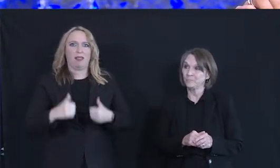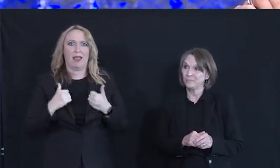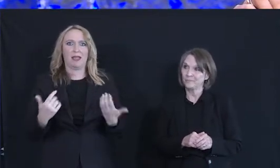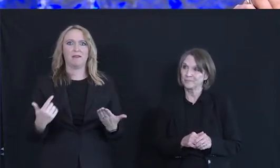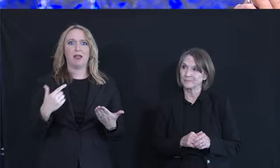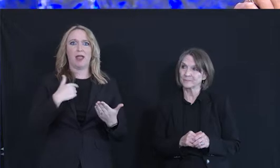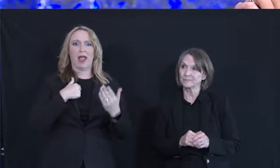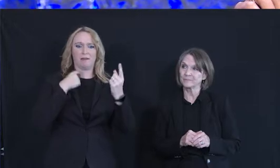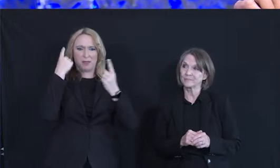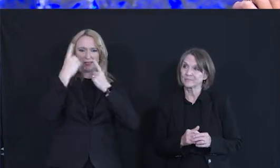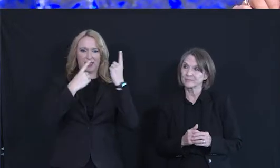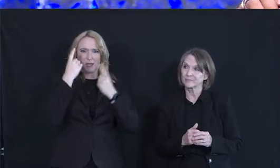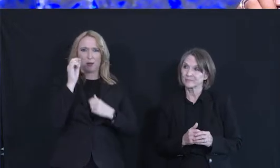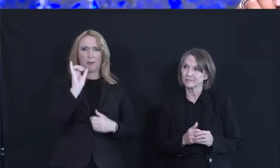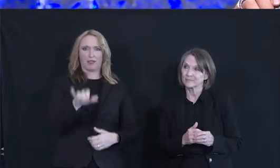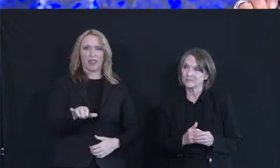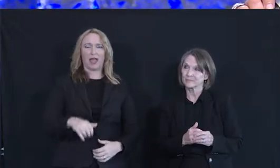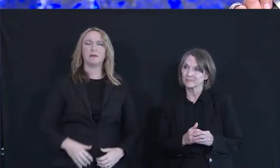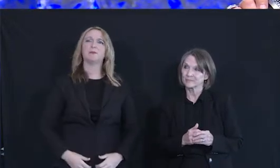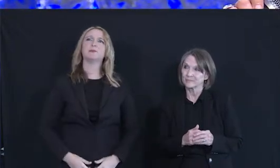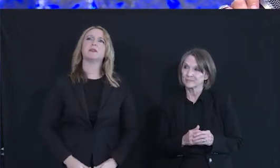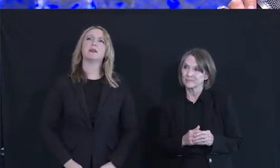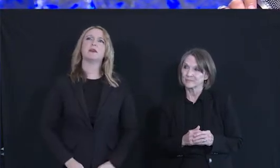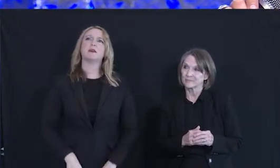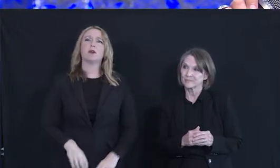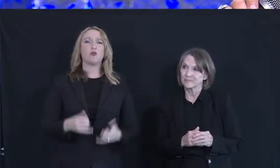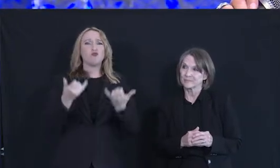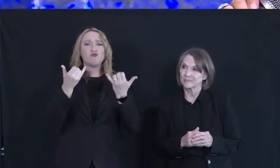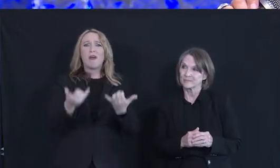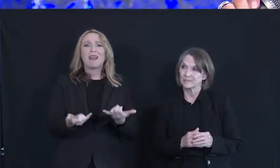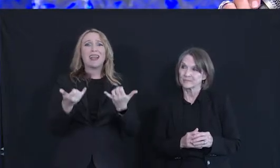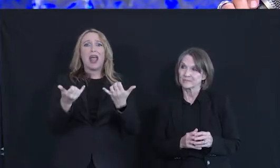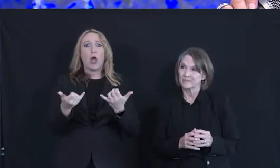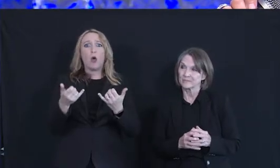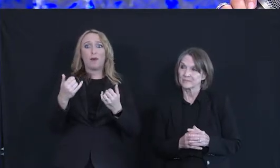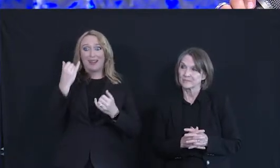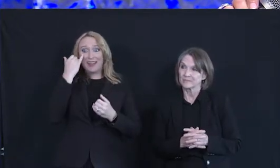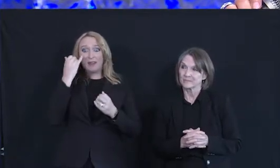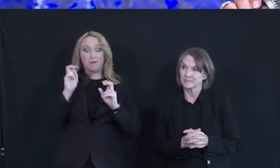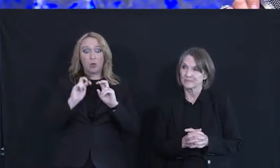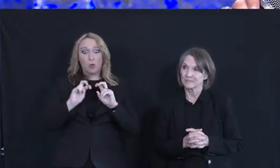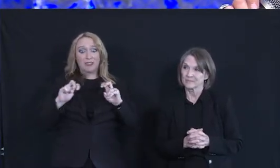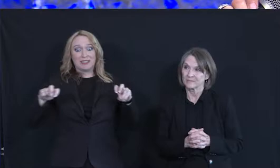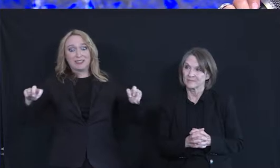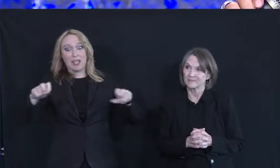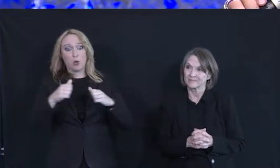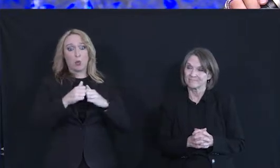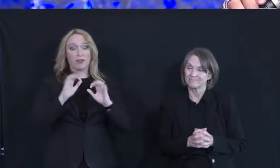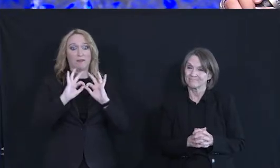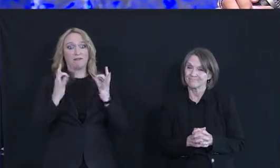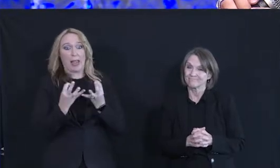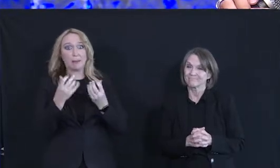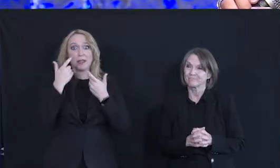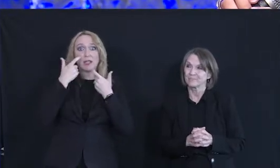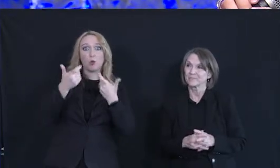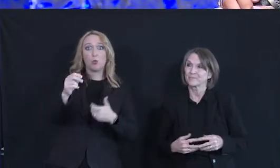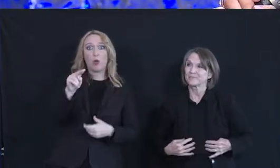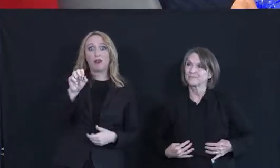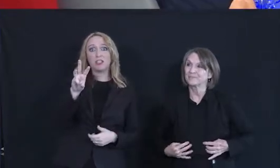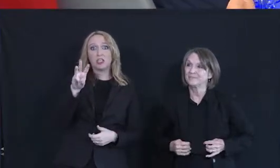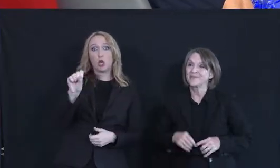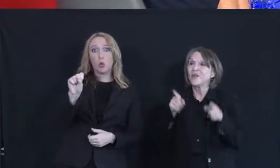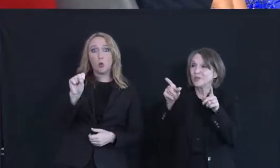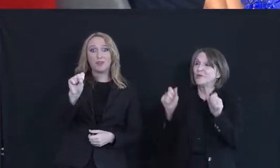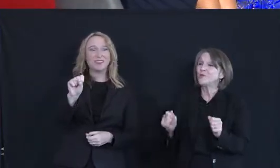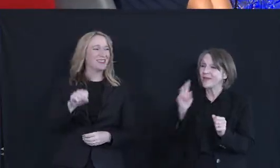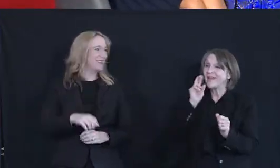that a lot lately of I kind of worry you can't watch the news right now with your kids and it not be super depressing or you can watch Firing